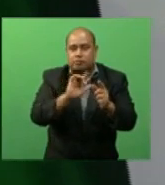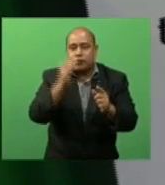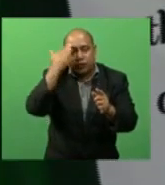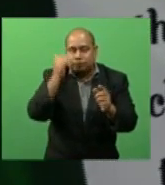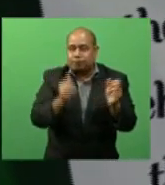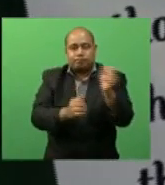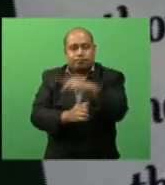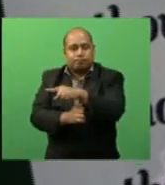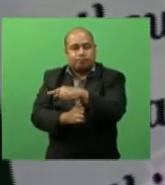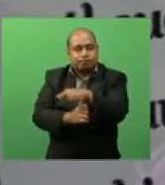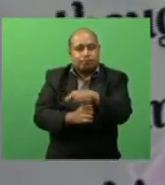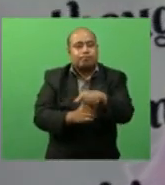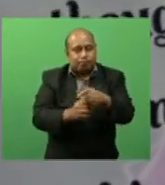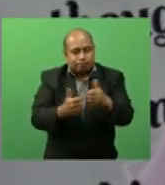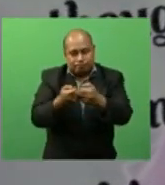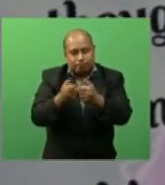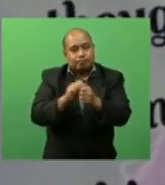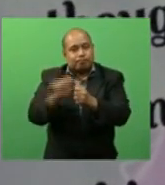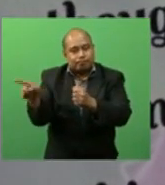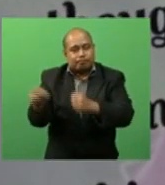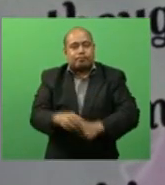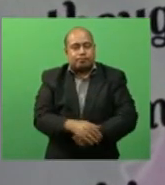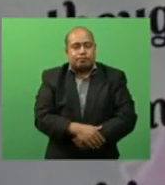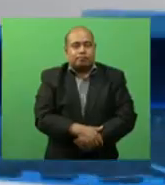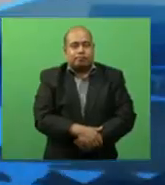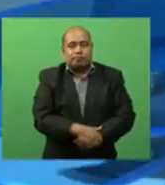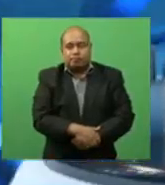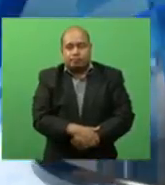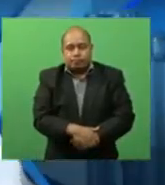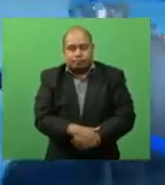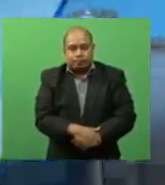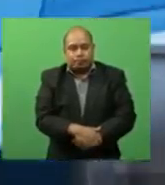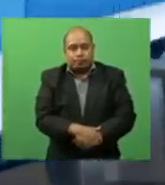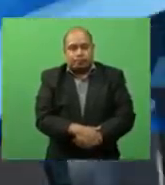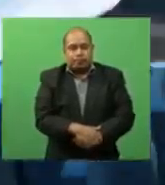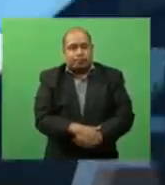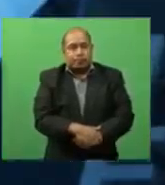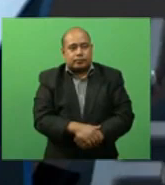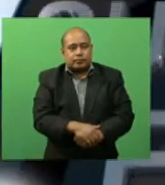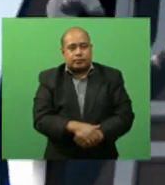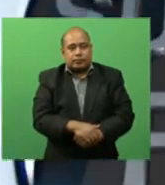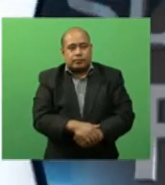homes. Venina Rakautonga, FBC News.